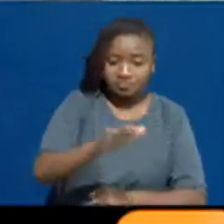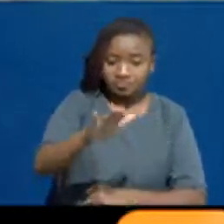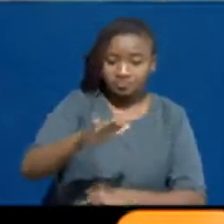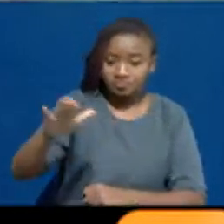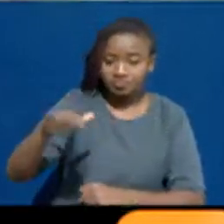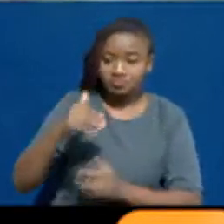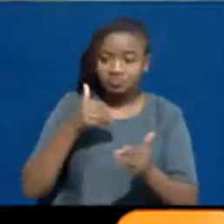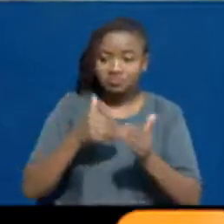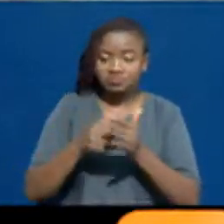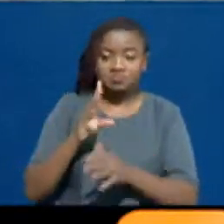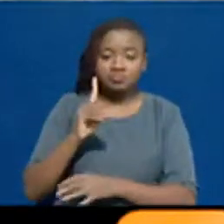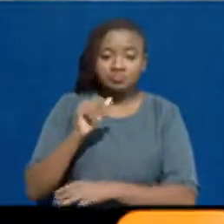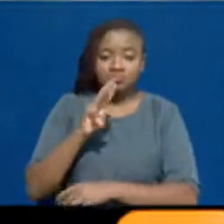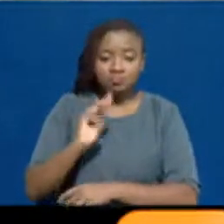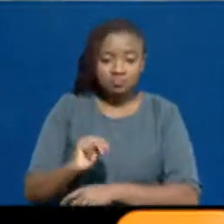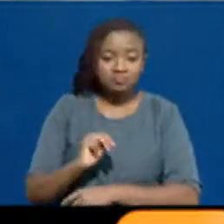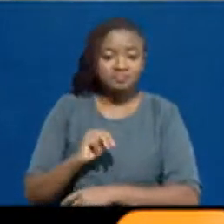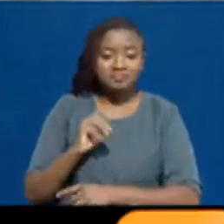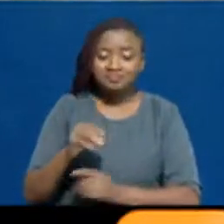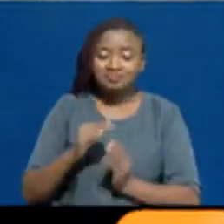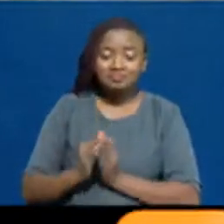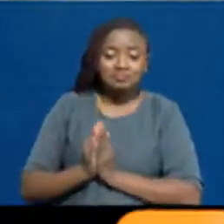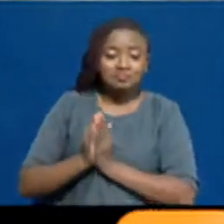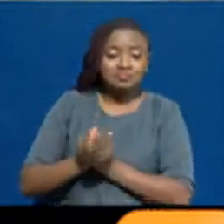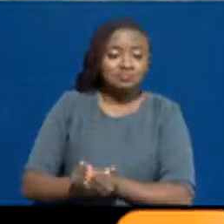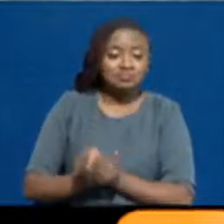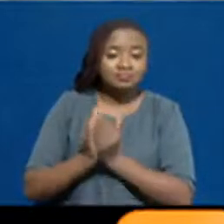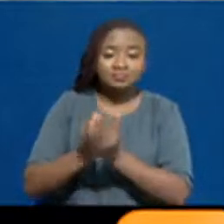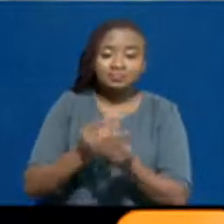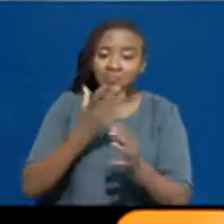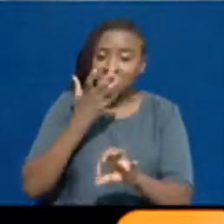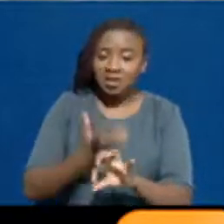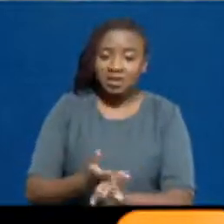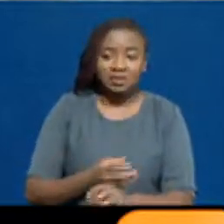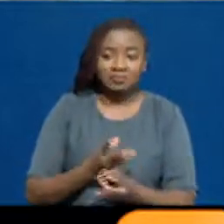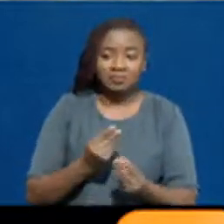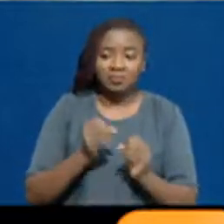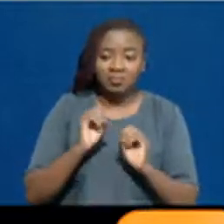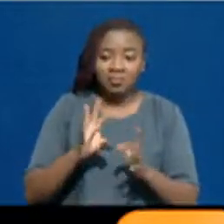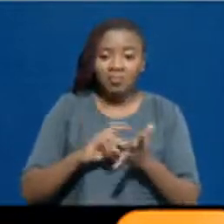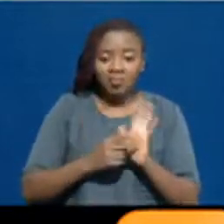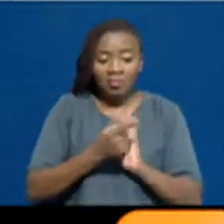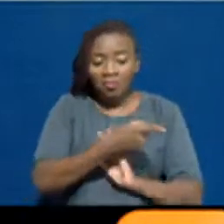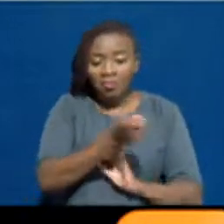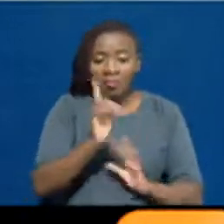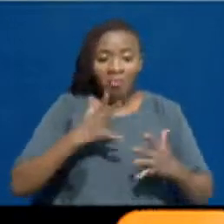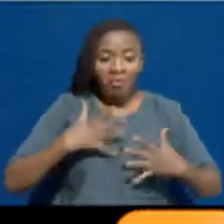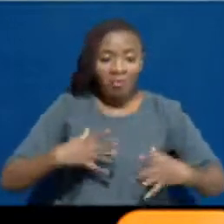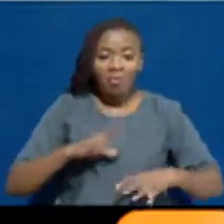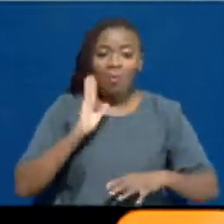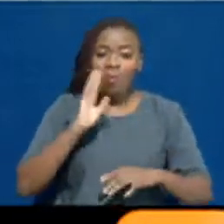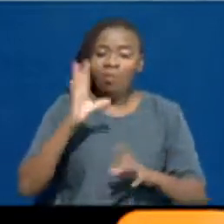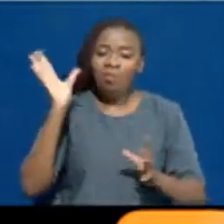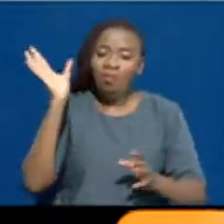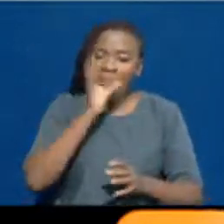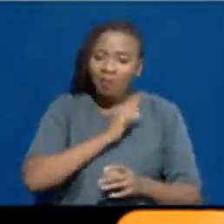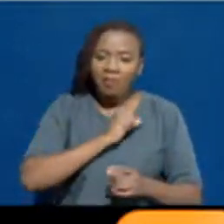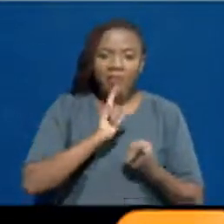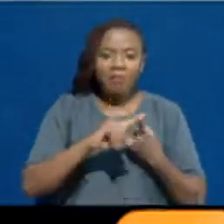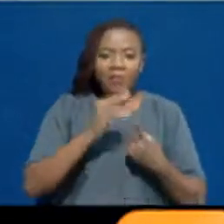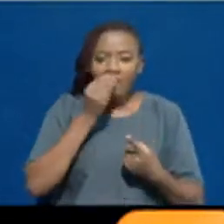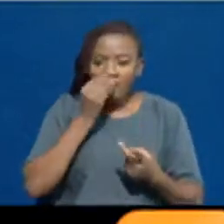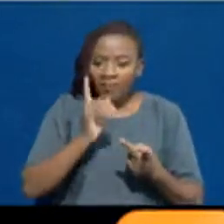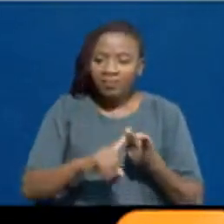from Garissa to that place is not possible, and therefore these people will soon run out of supplies all